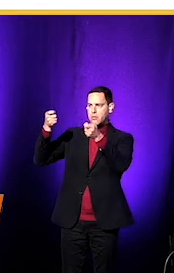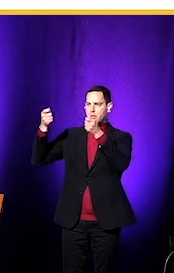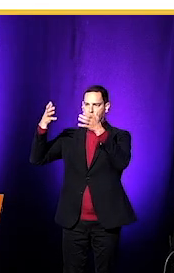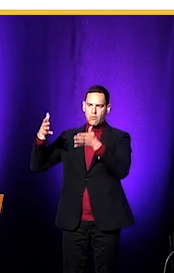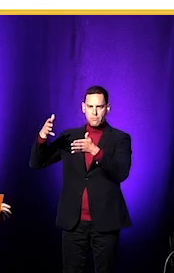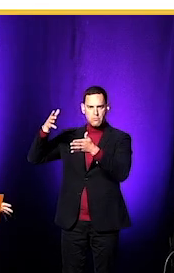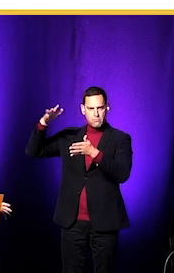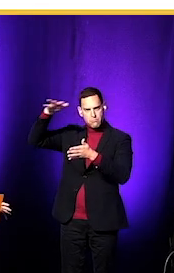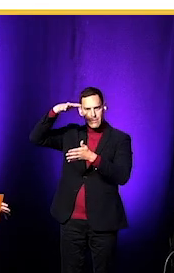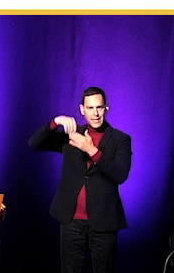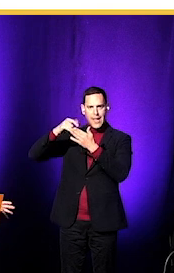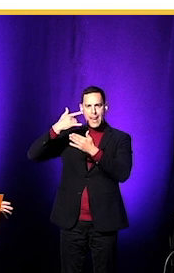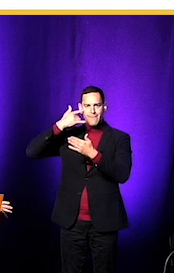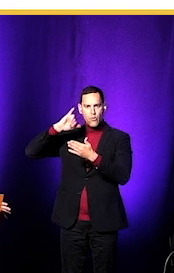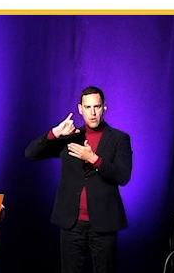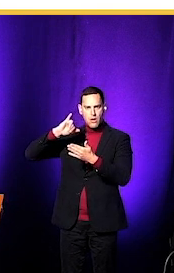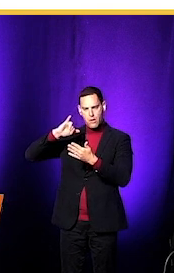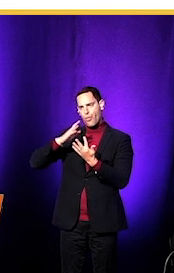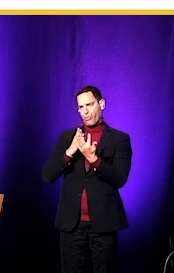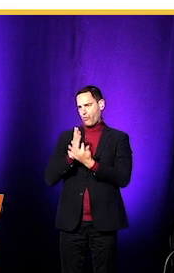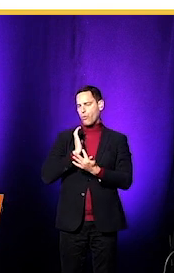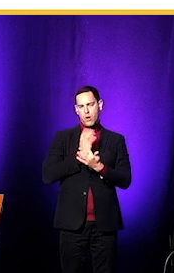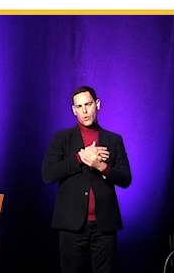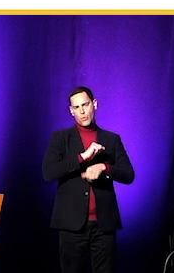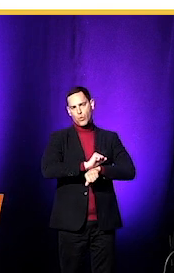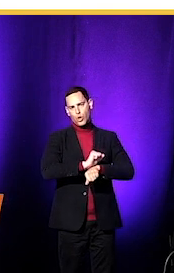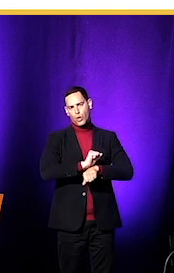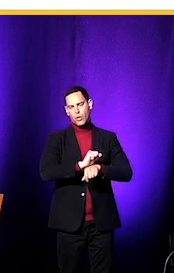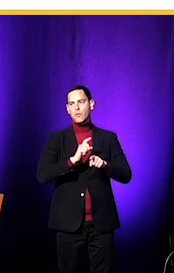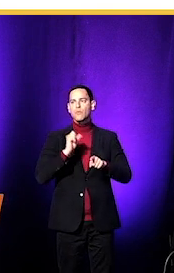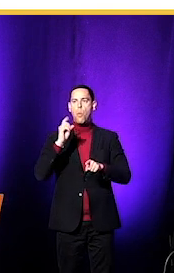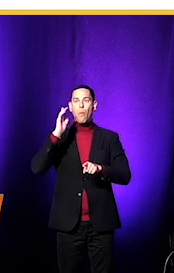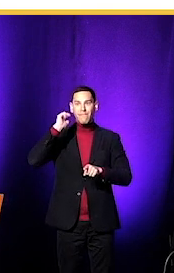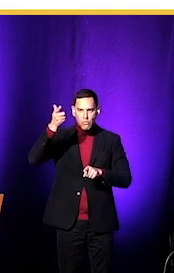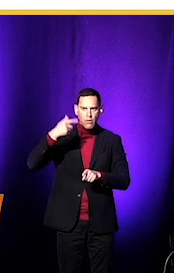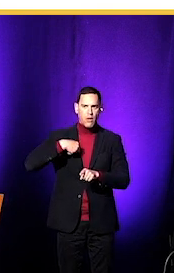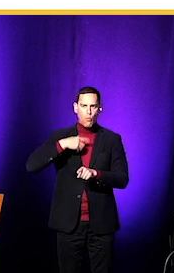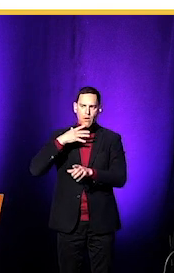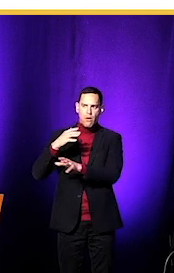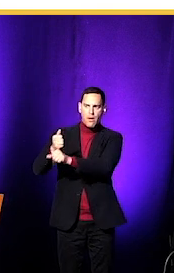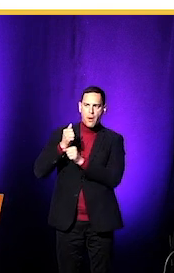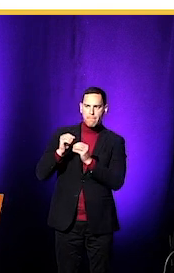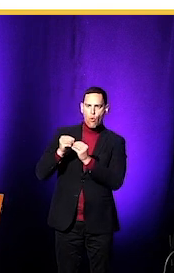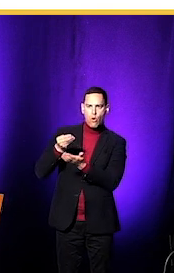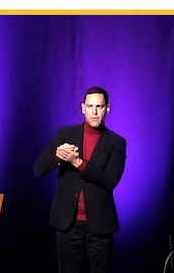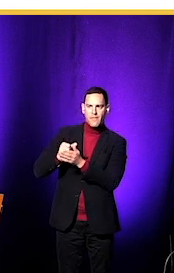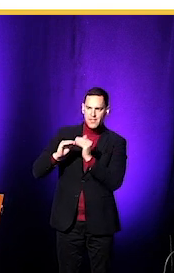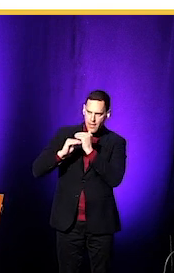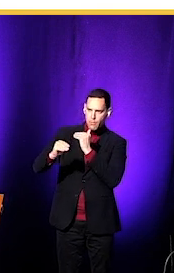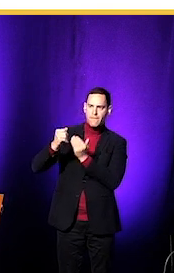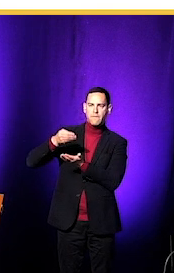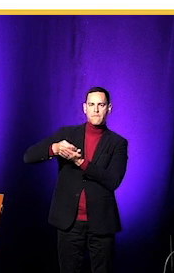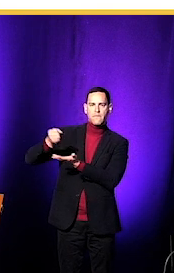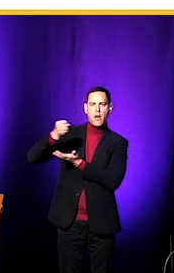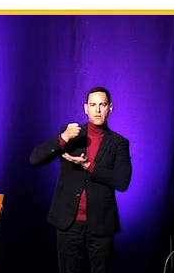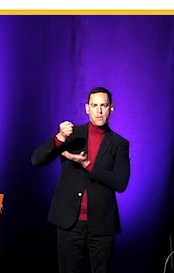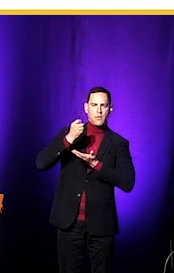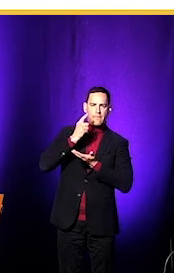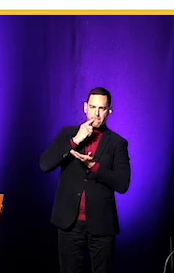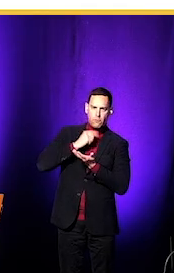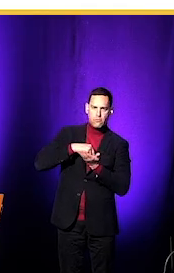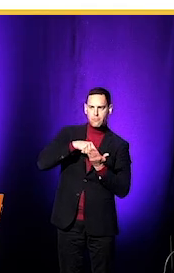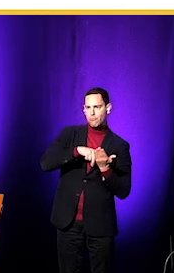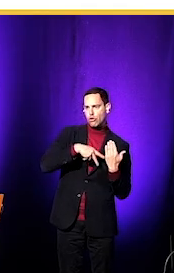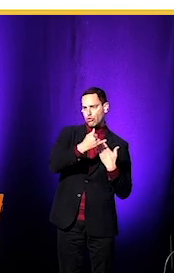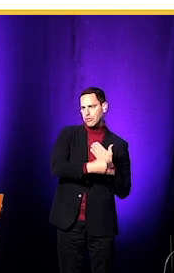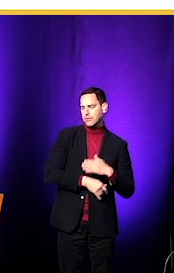structures to influence and have more stable funding, for example, as a way of resiliency. And to the colleague who asked